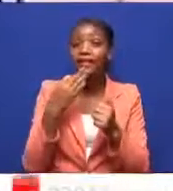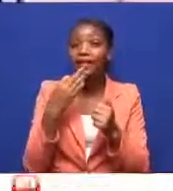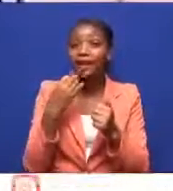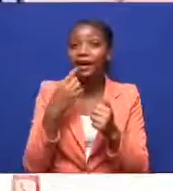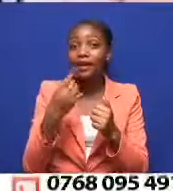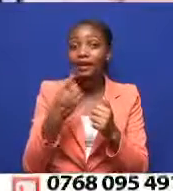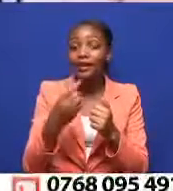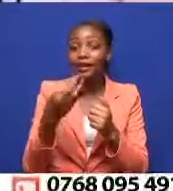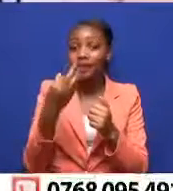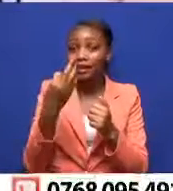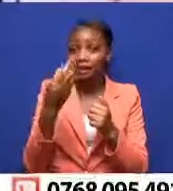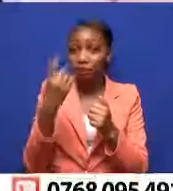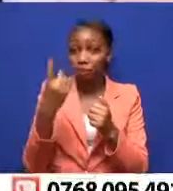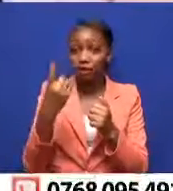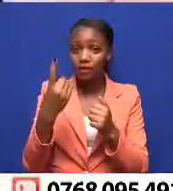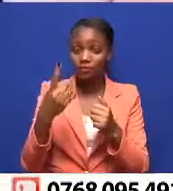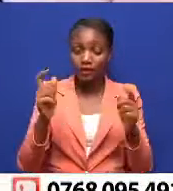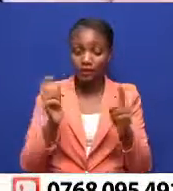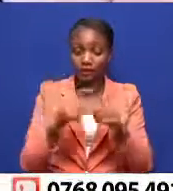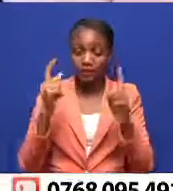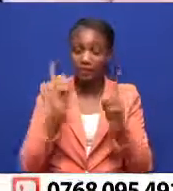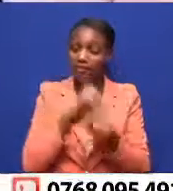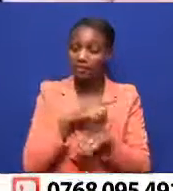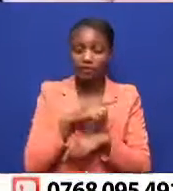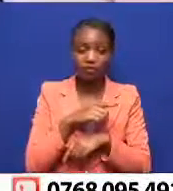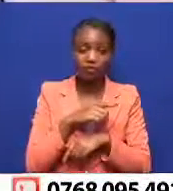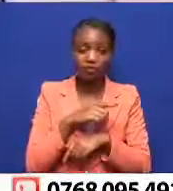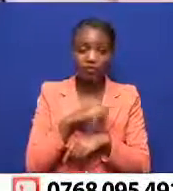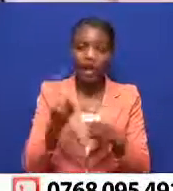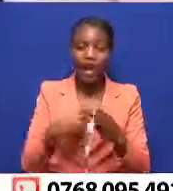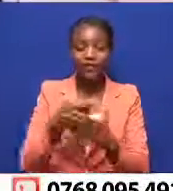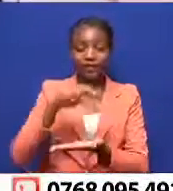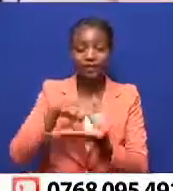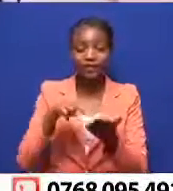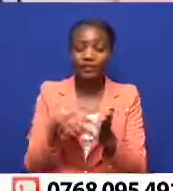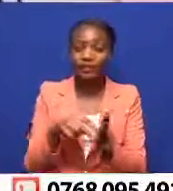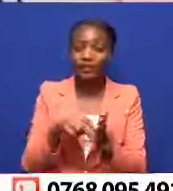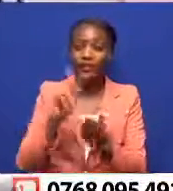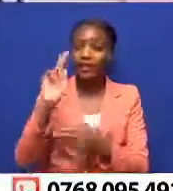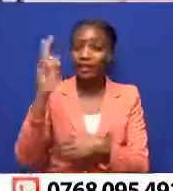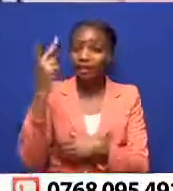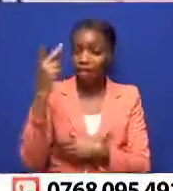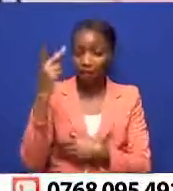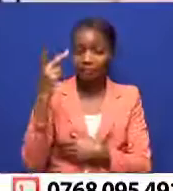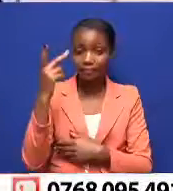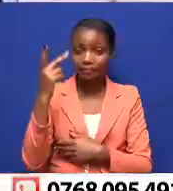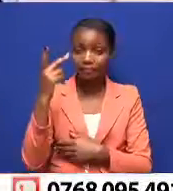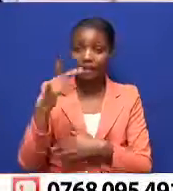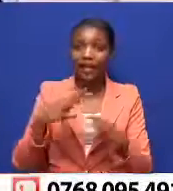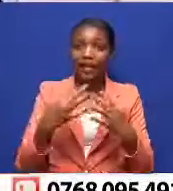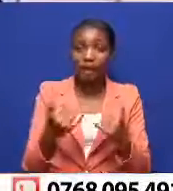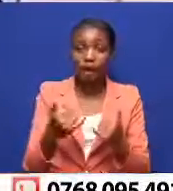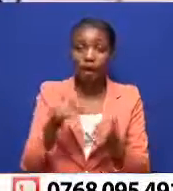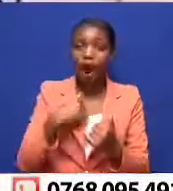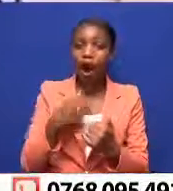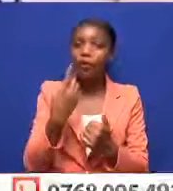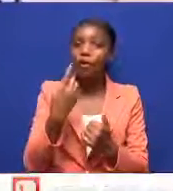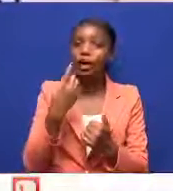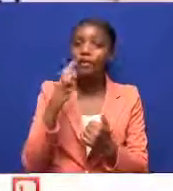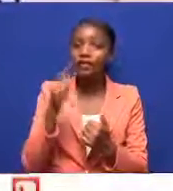2,831 samples now tested. This means that Kenya now has